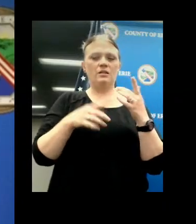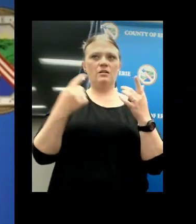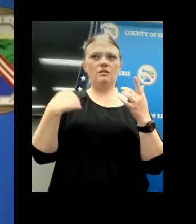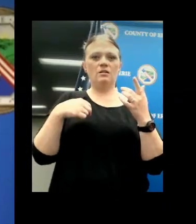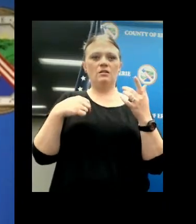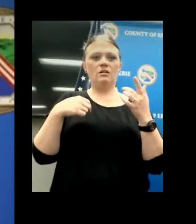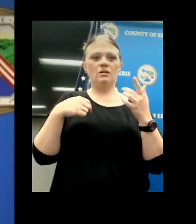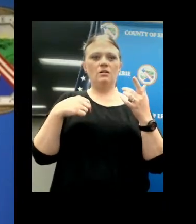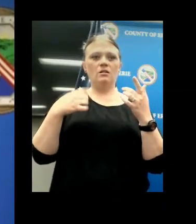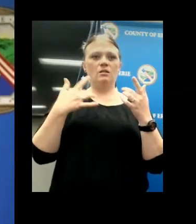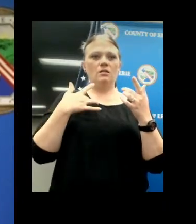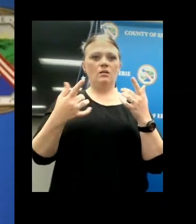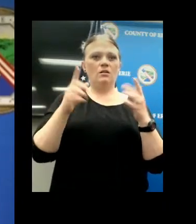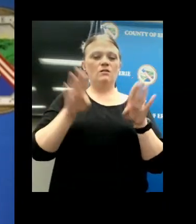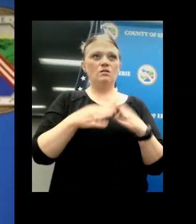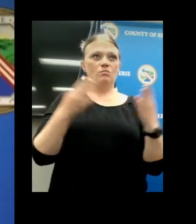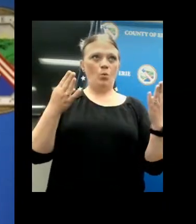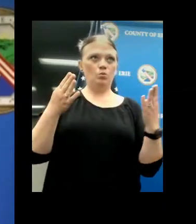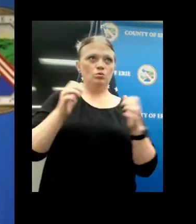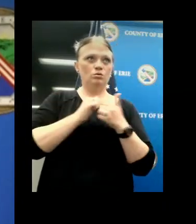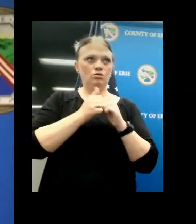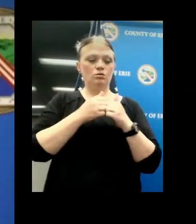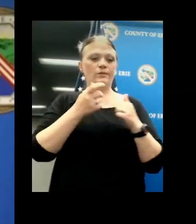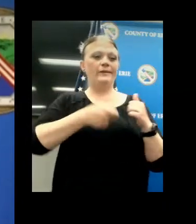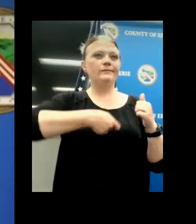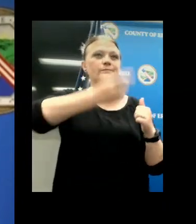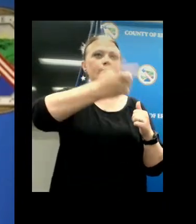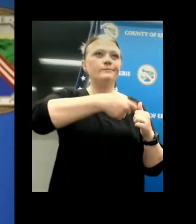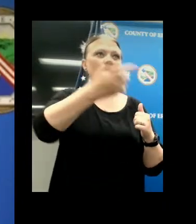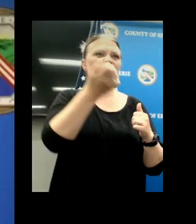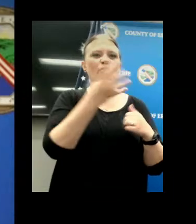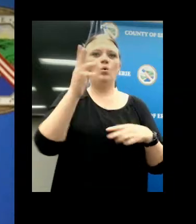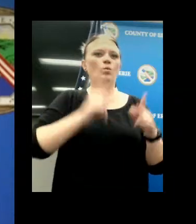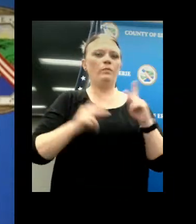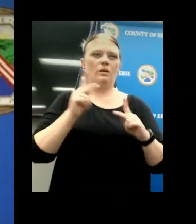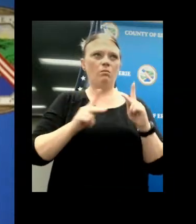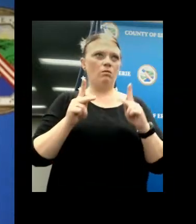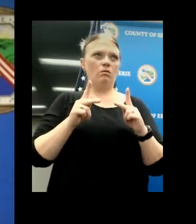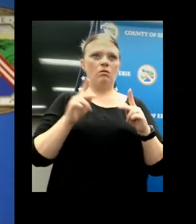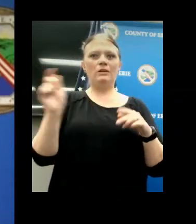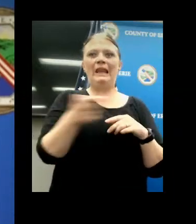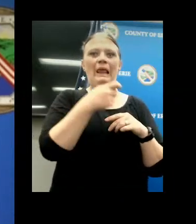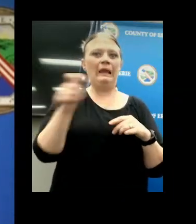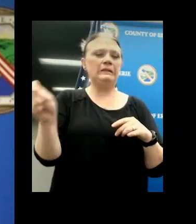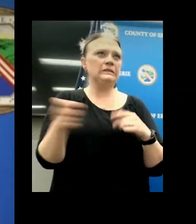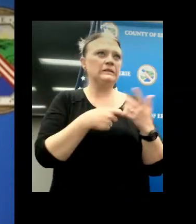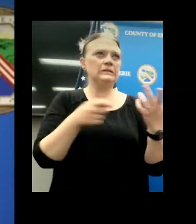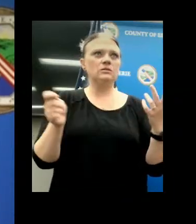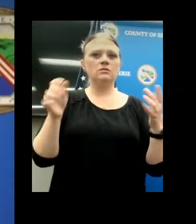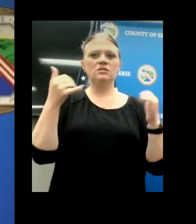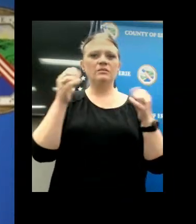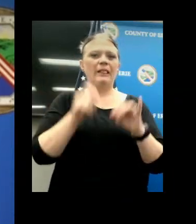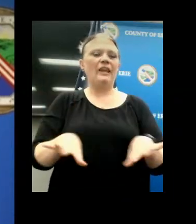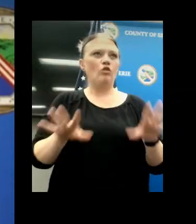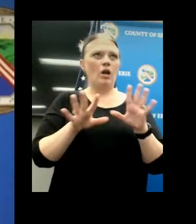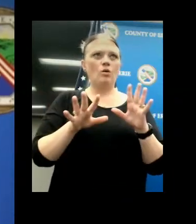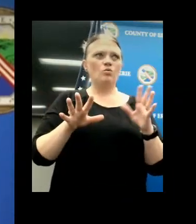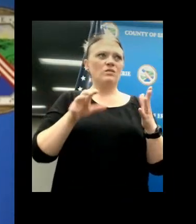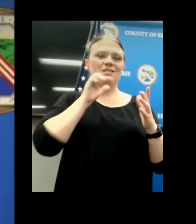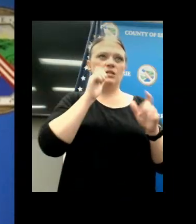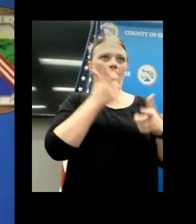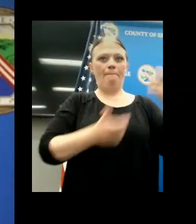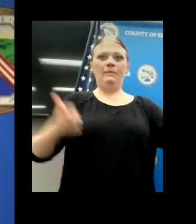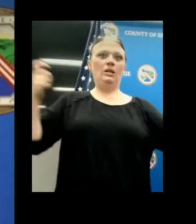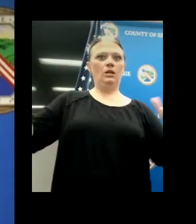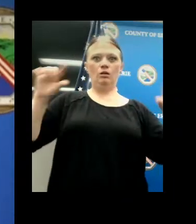opened are typically sports where disc golf, a few people can, tennis, playgrounds where it's not